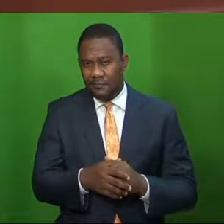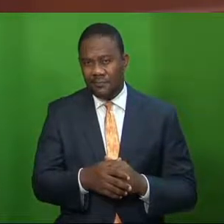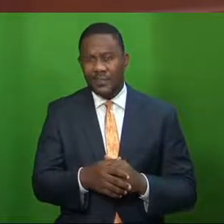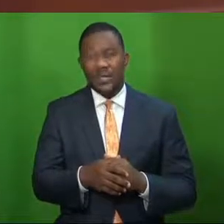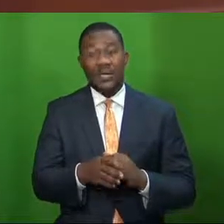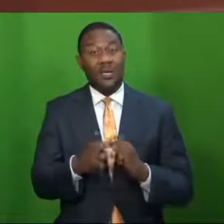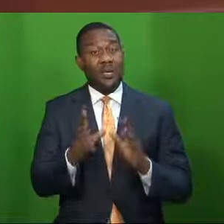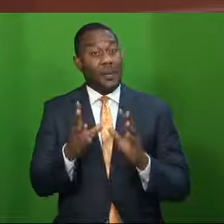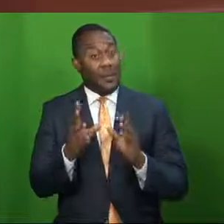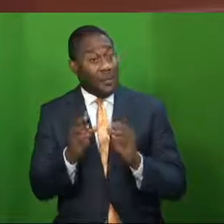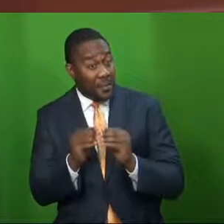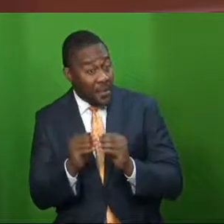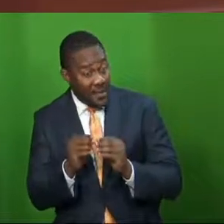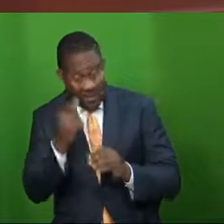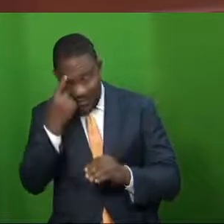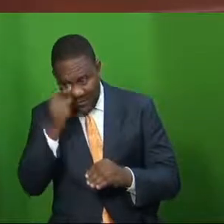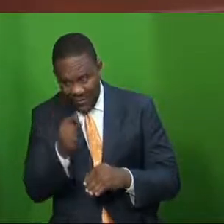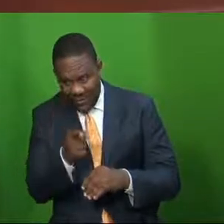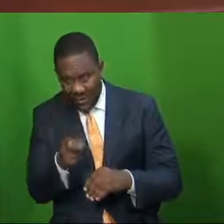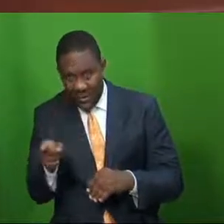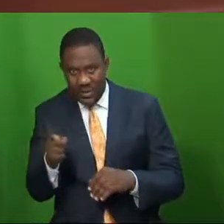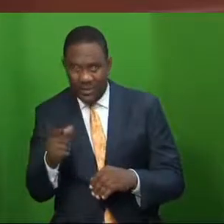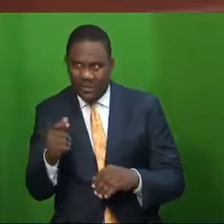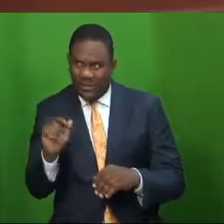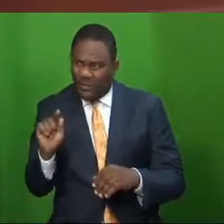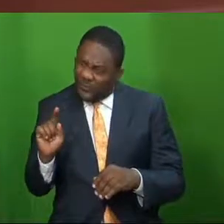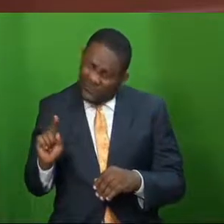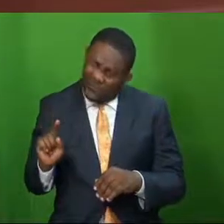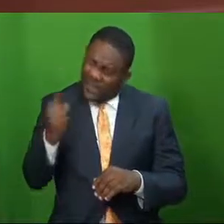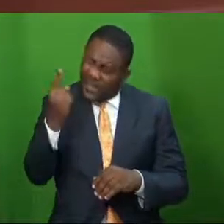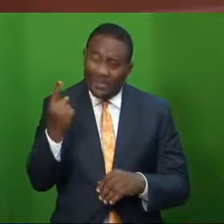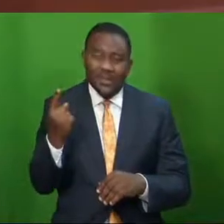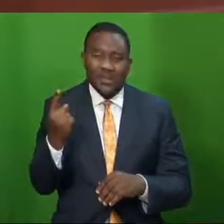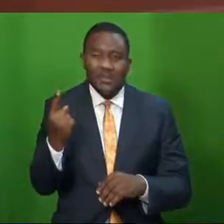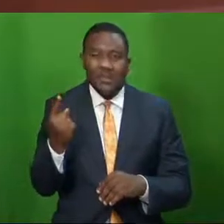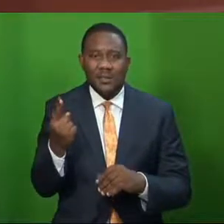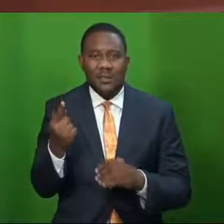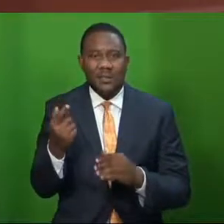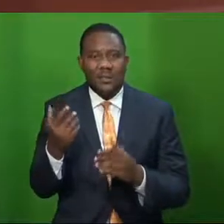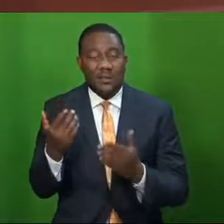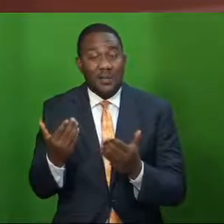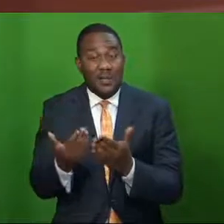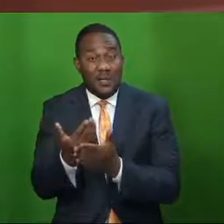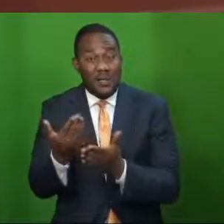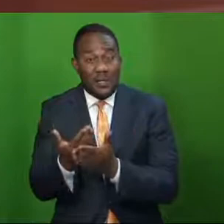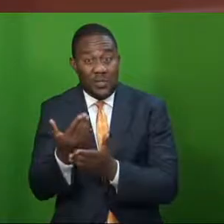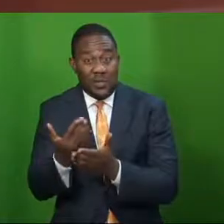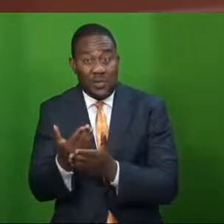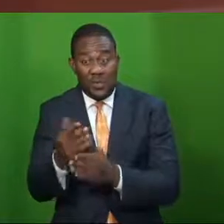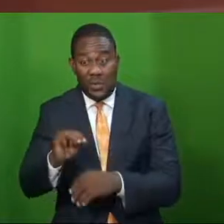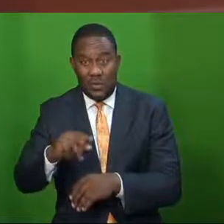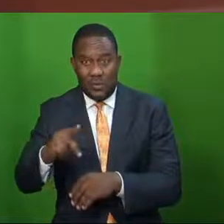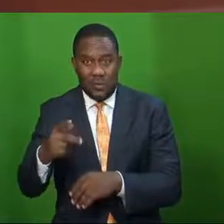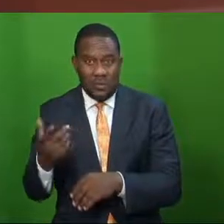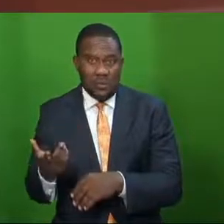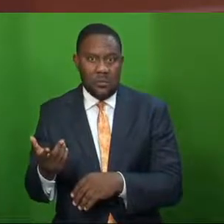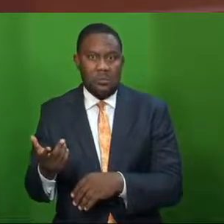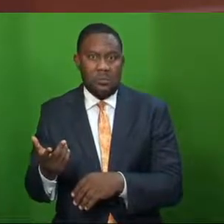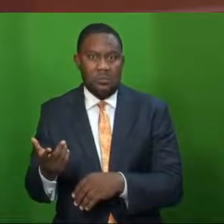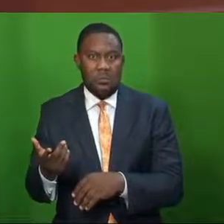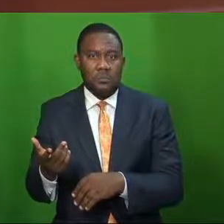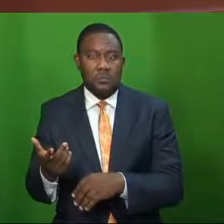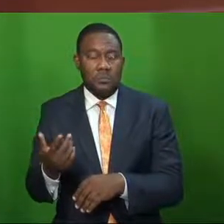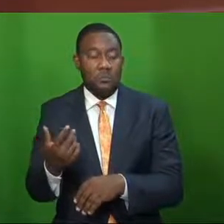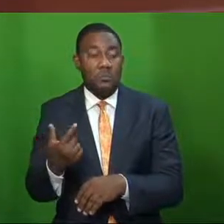first-timers, they could make Zoom or whatever facility available so that it will be virtual?